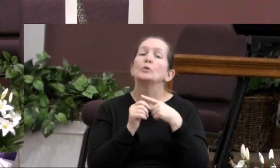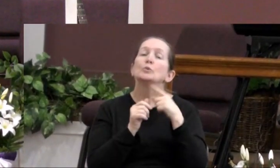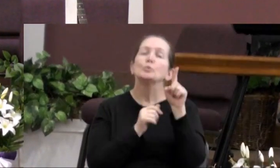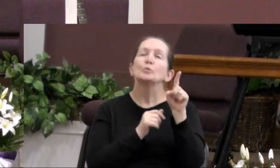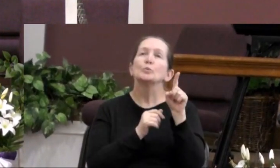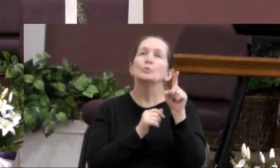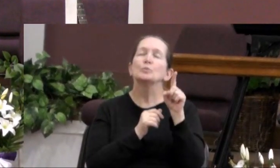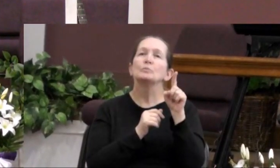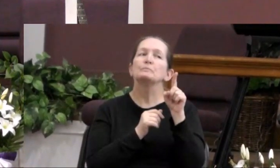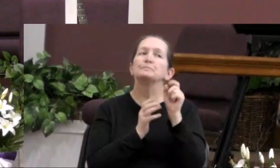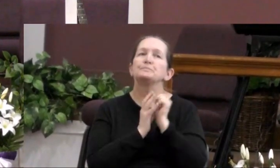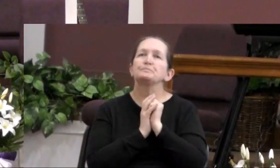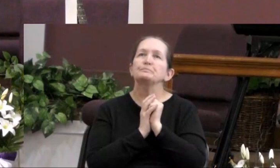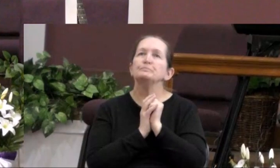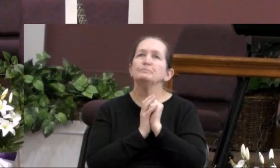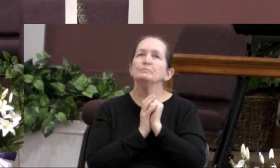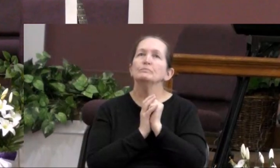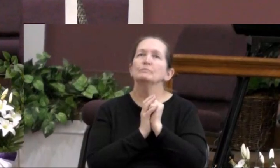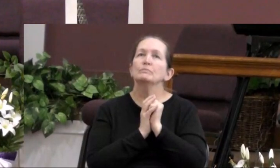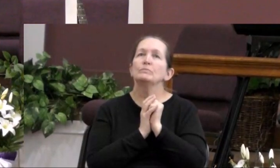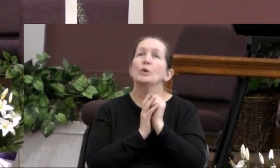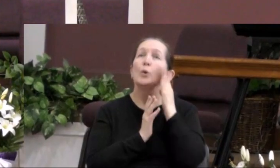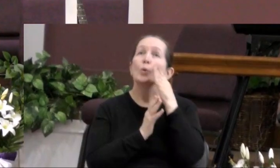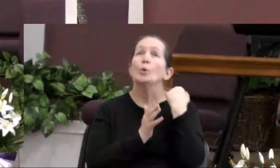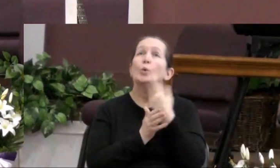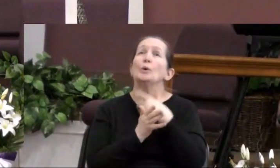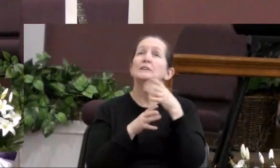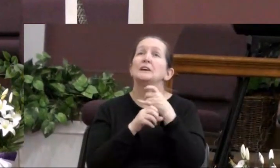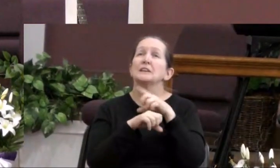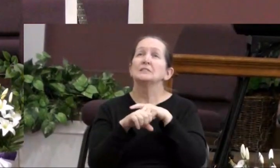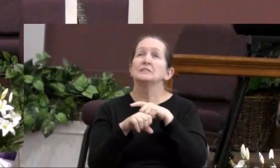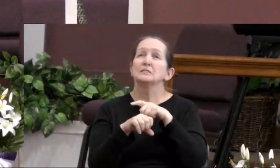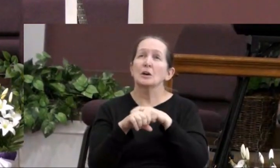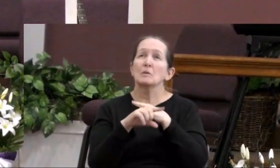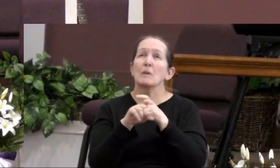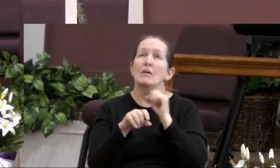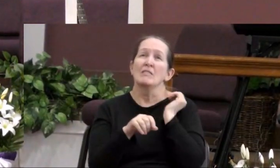this: will we take time out of our busy schedule?